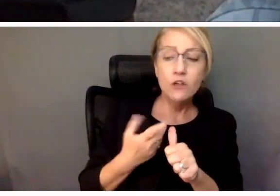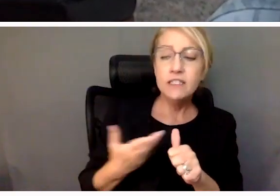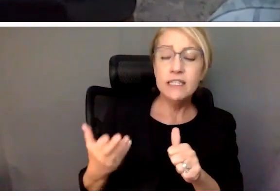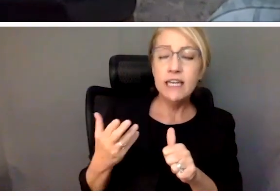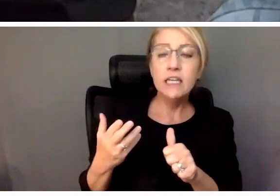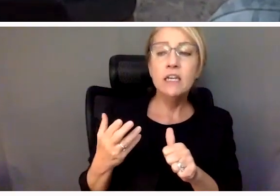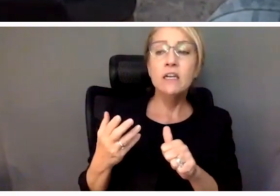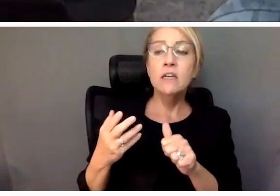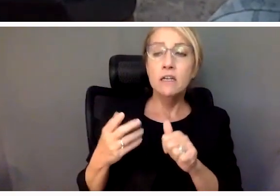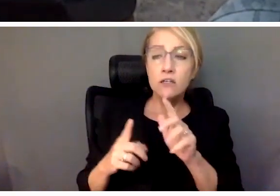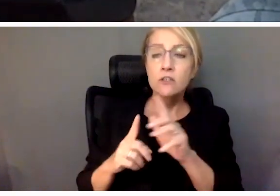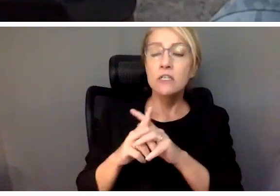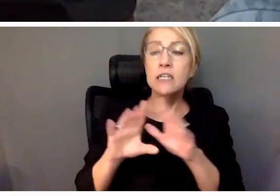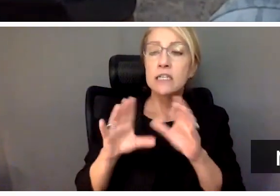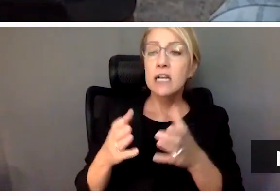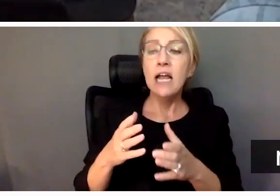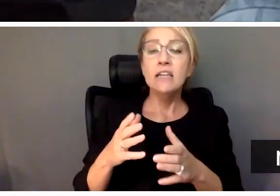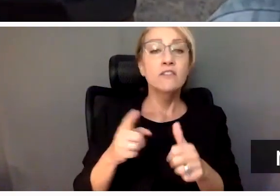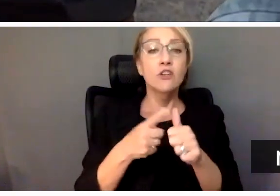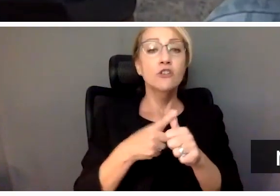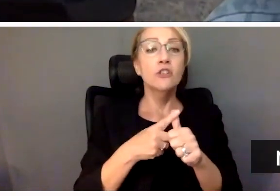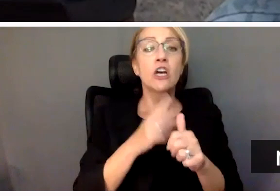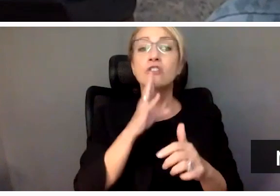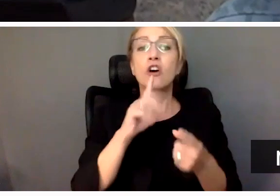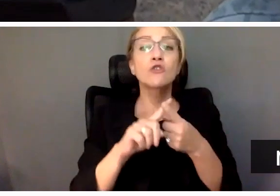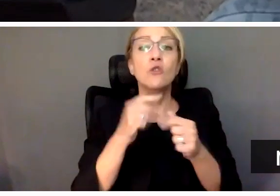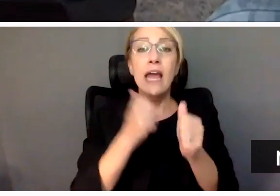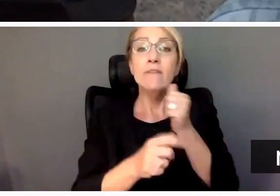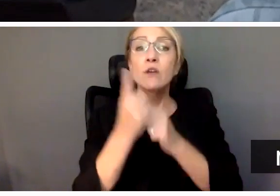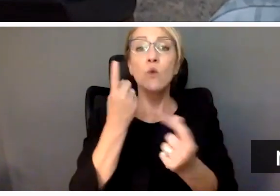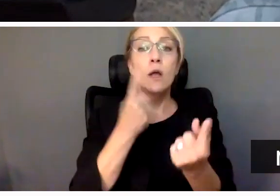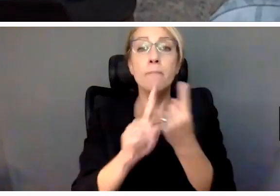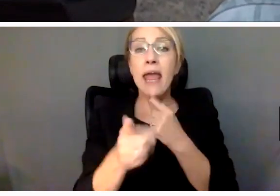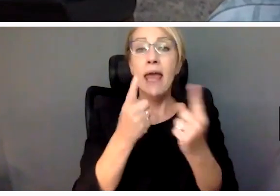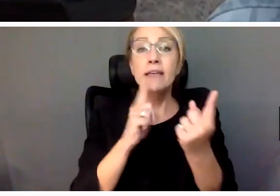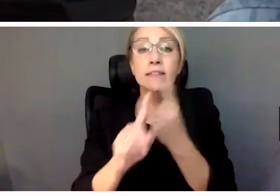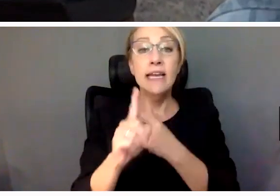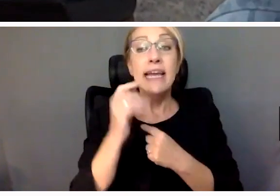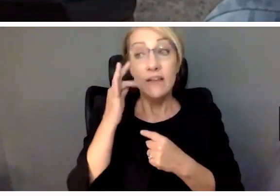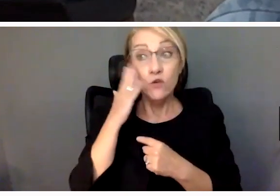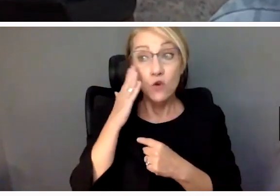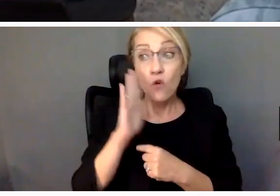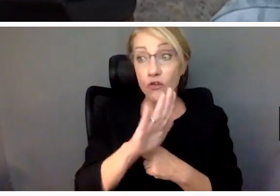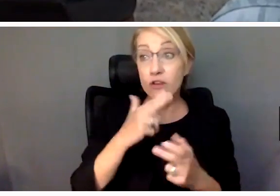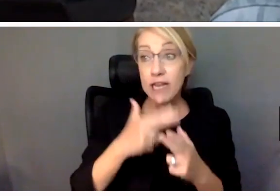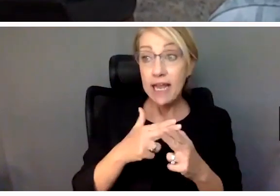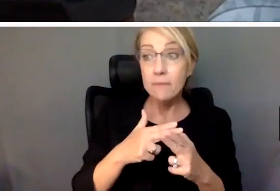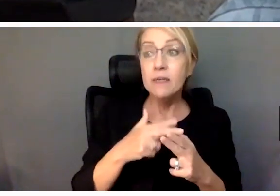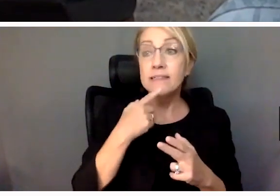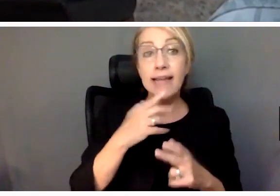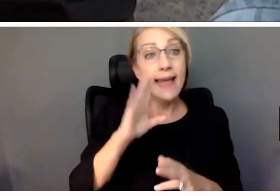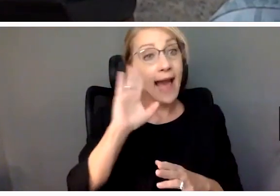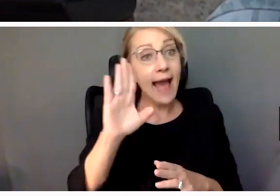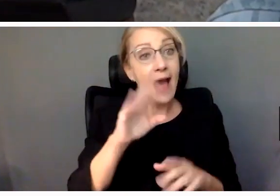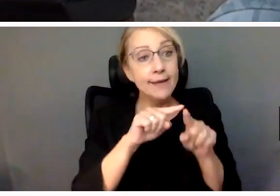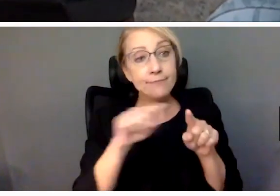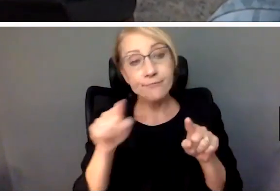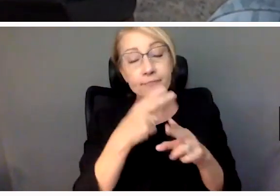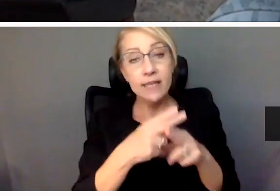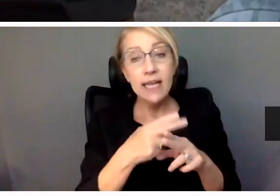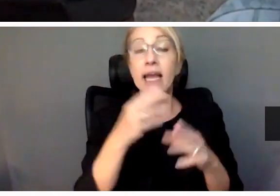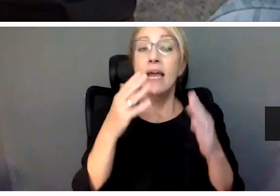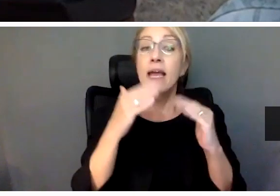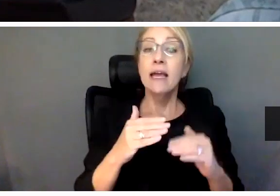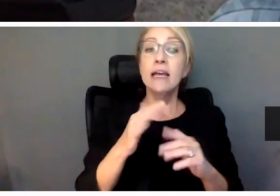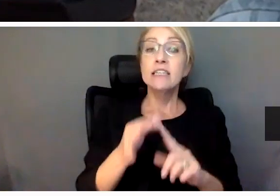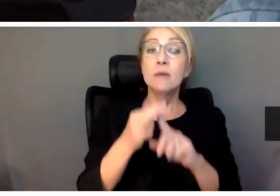speak to everybody you pass. And if you know their names, call them by name. And especially, do you speak to your